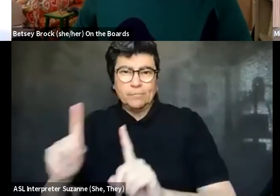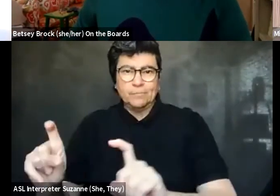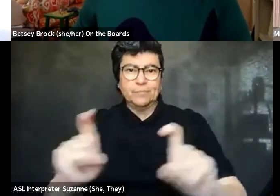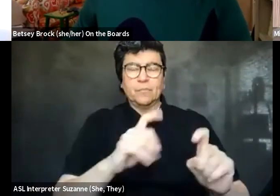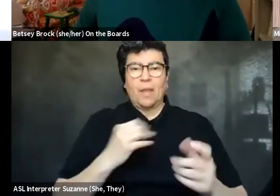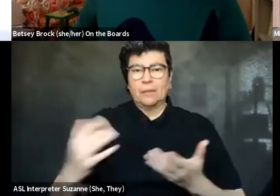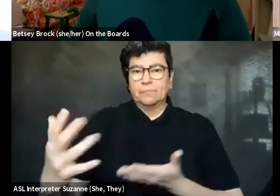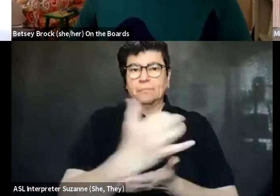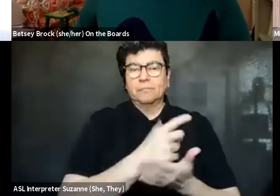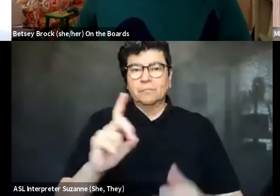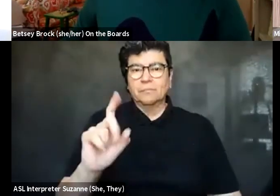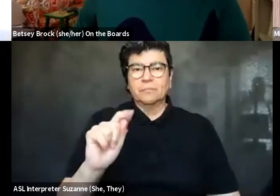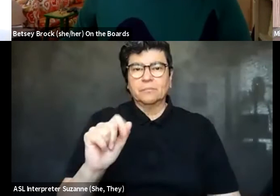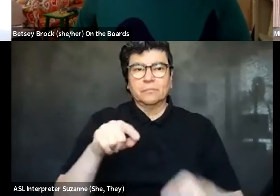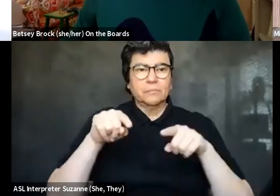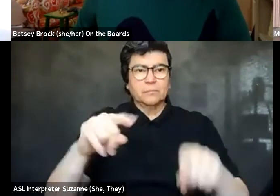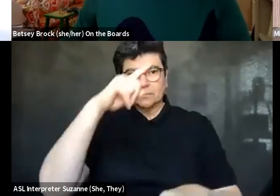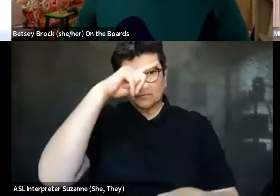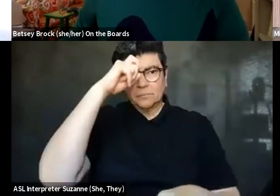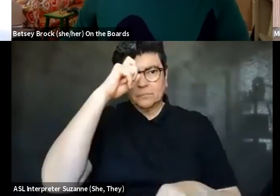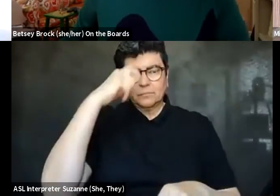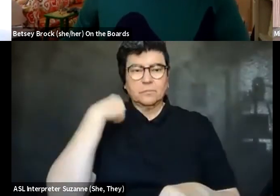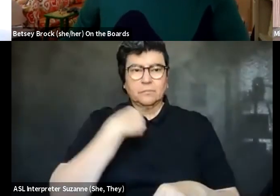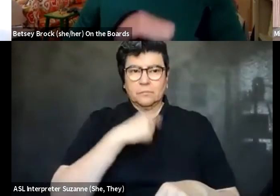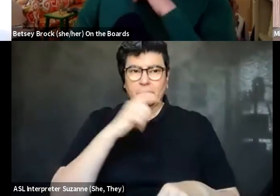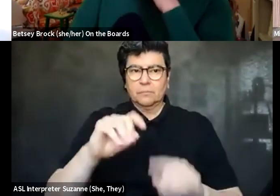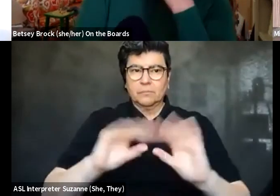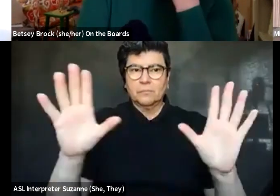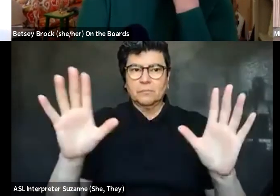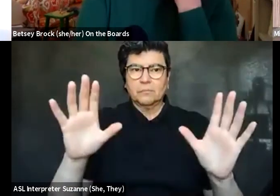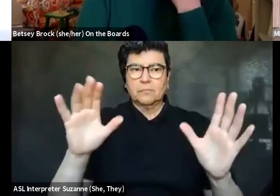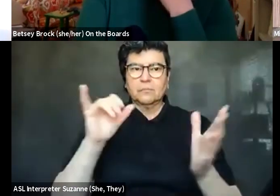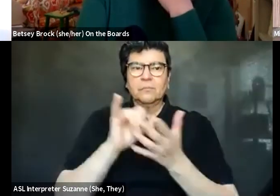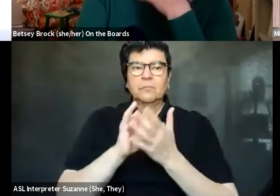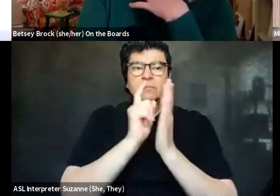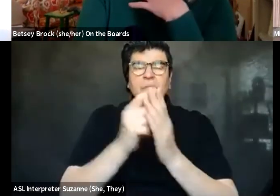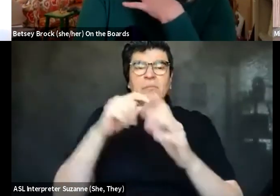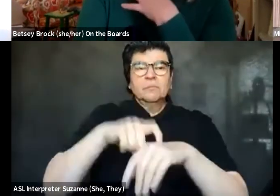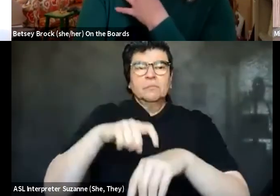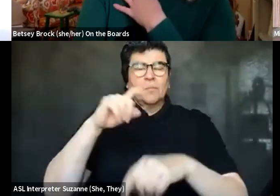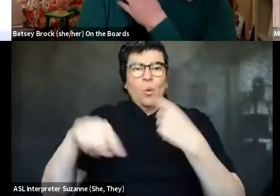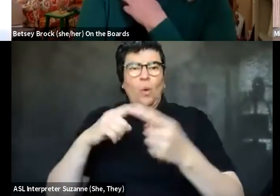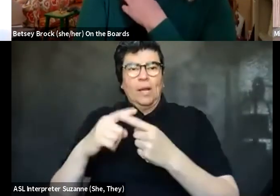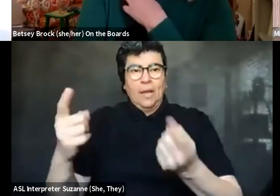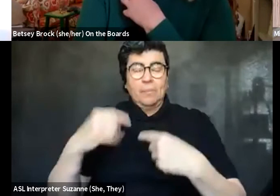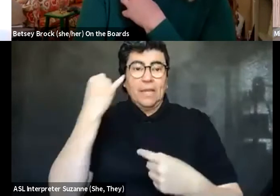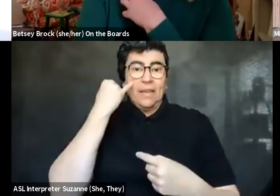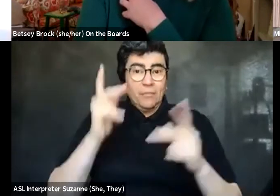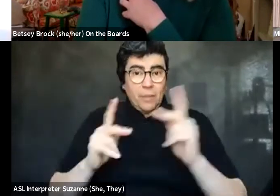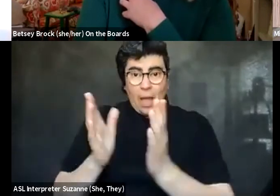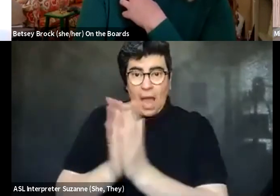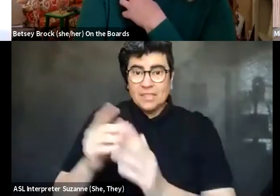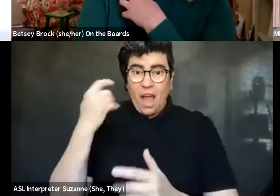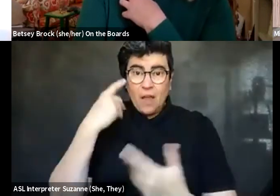the summer, and we'll need to be clear about the moment in time in which it comes, and we will be asking folks, if they are vaccinated, if